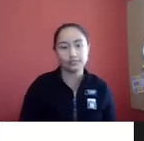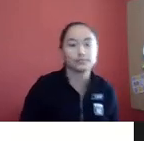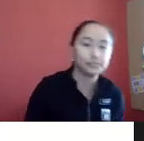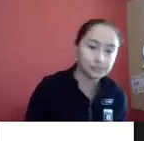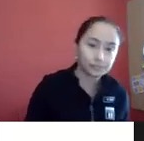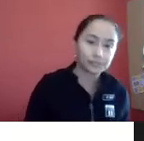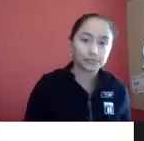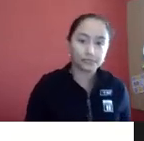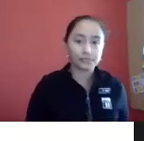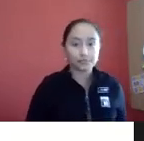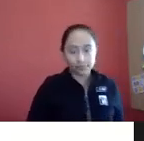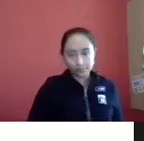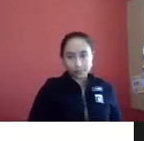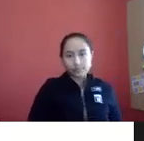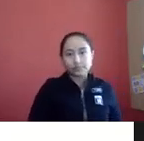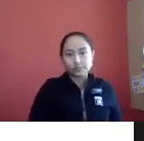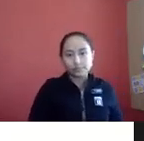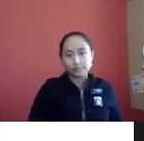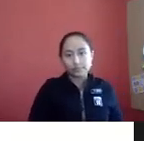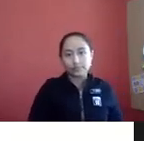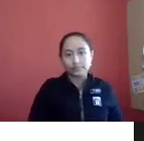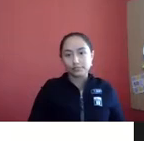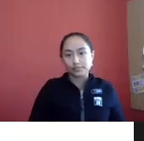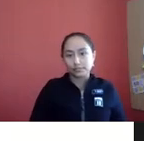that you can see it. Can you see it, guys?